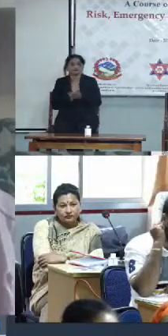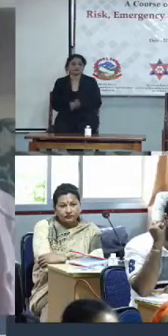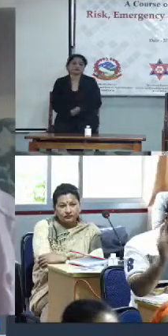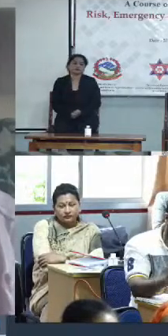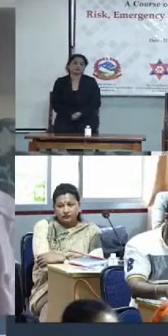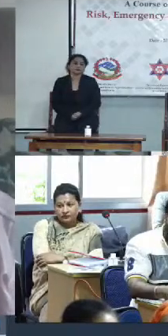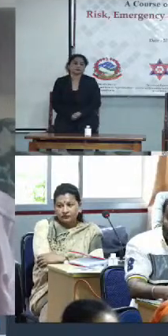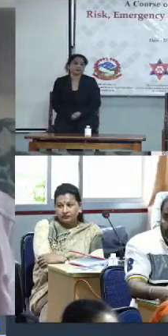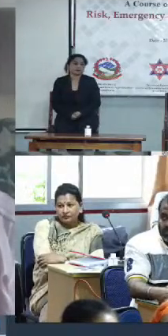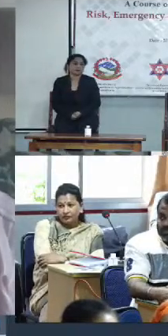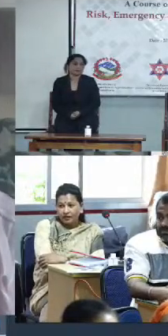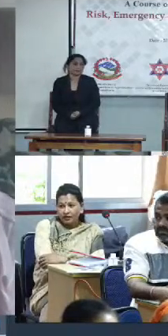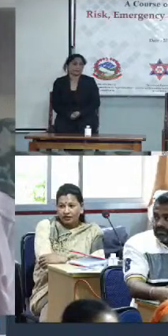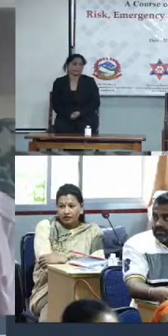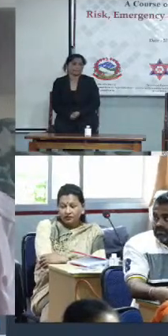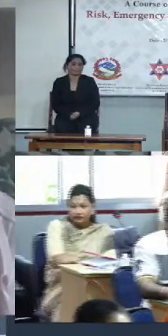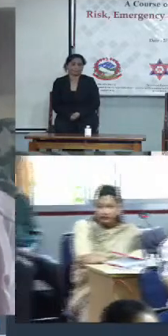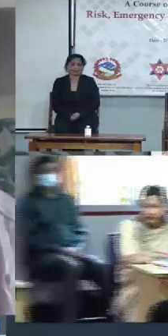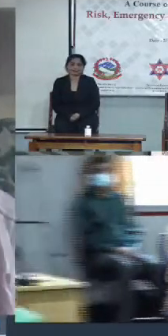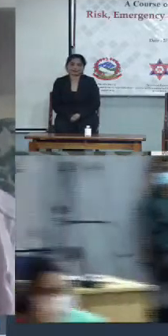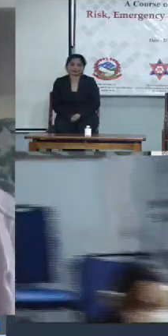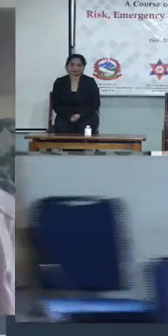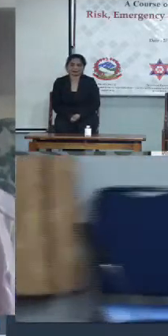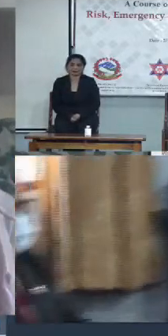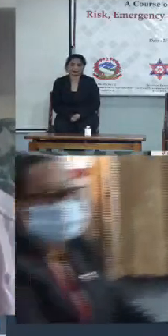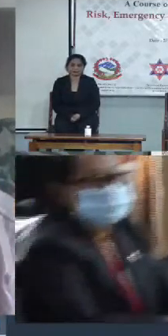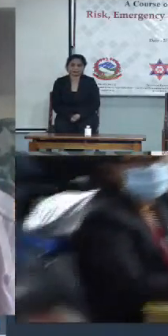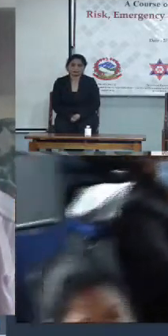Thank you. Well, did